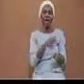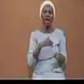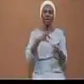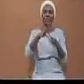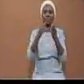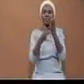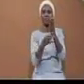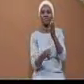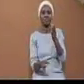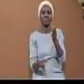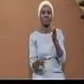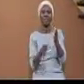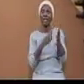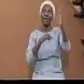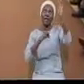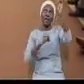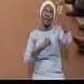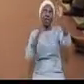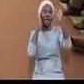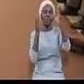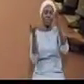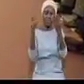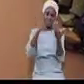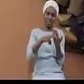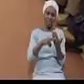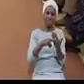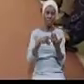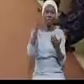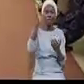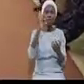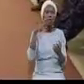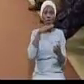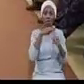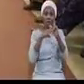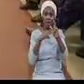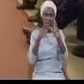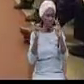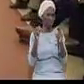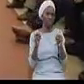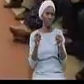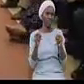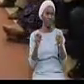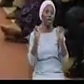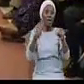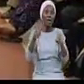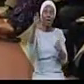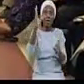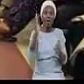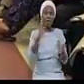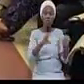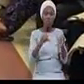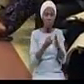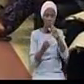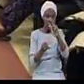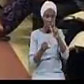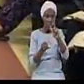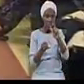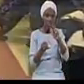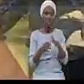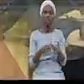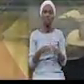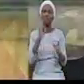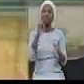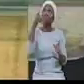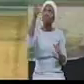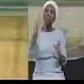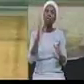a liar? And I will restore. Will God do it? Is God a faithful